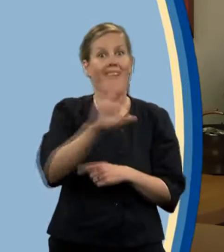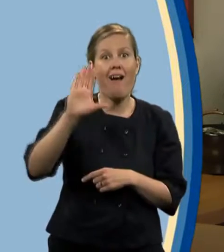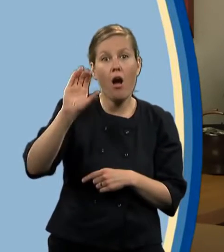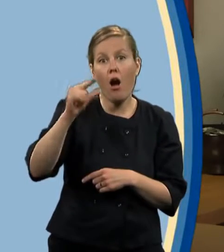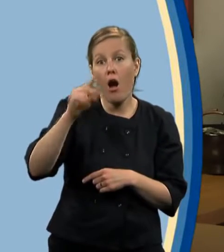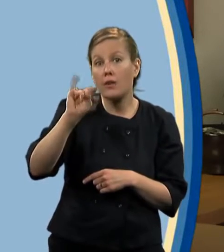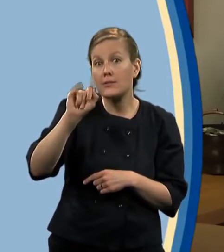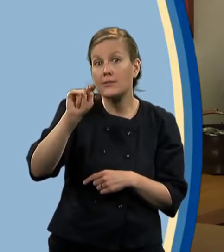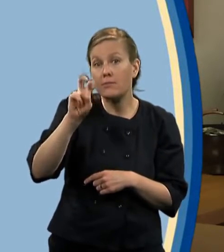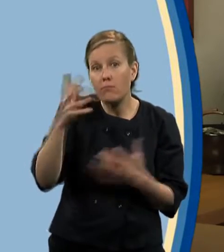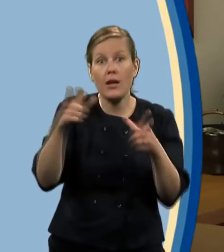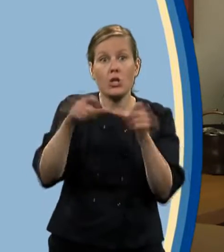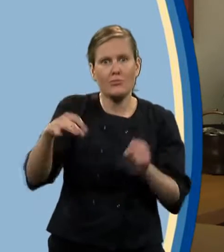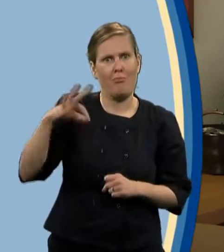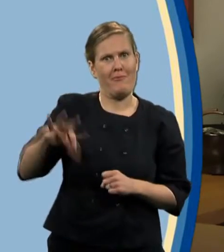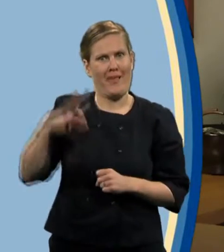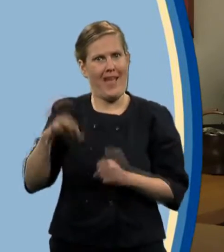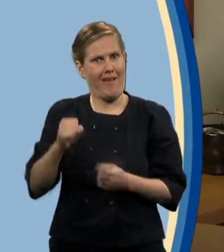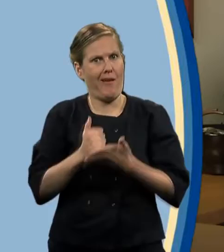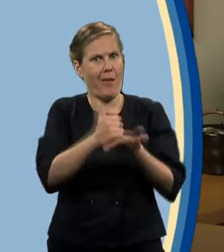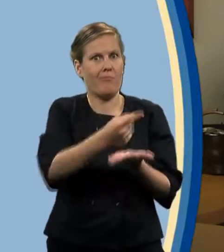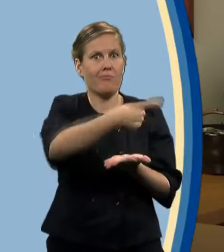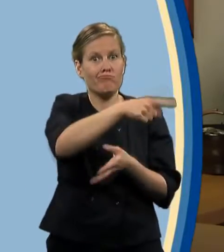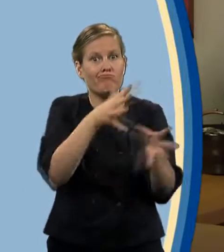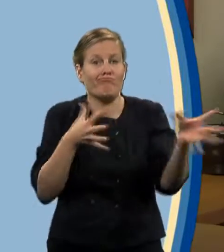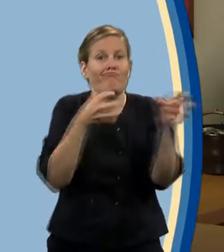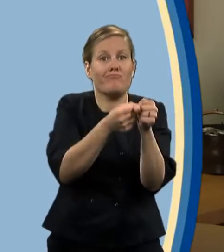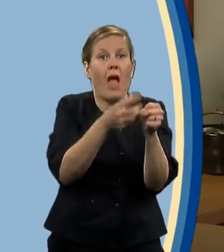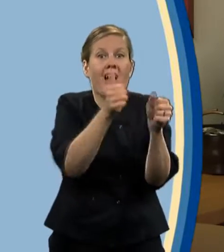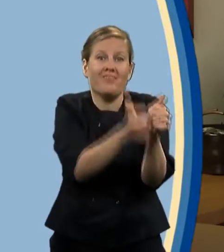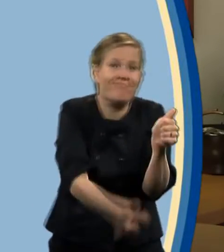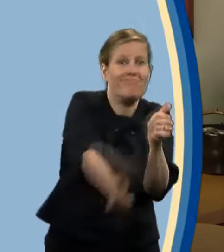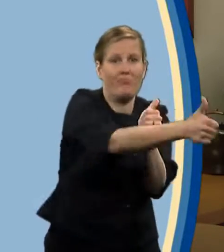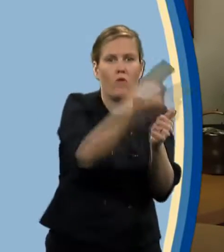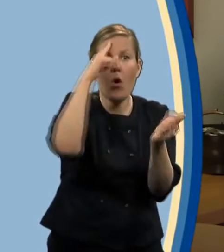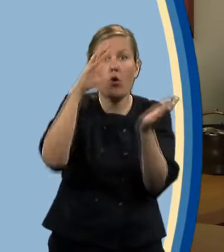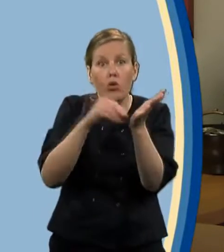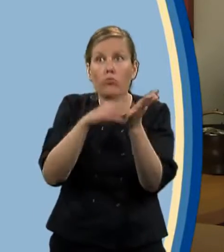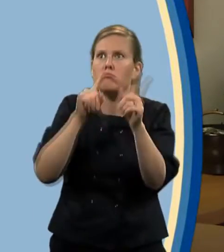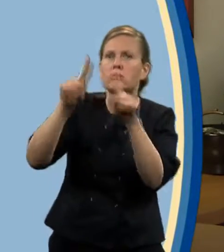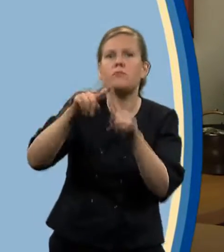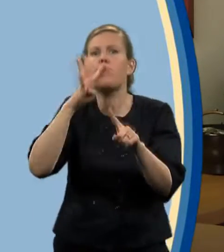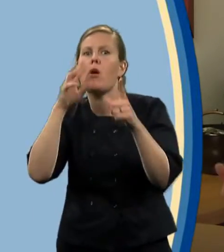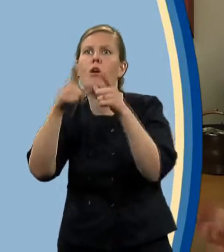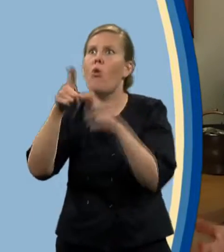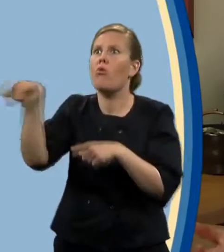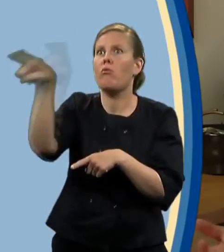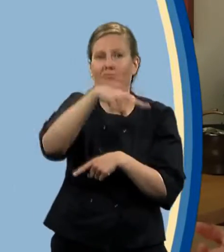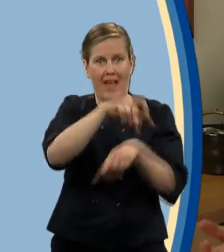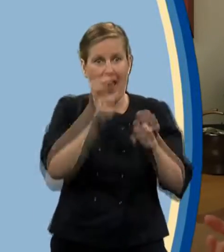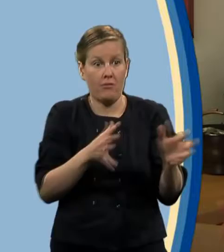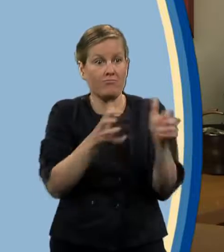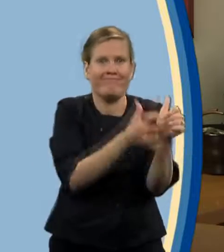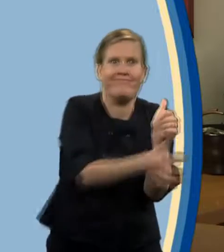develop linguistic and cognitive advantages that permit them to more powerfully crack into the code of learning